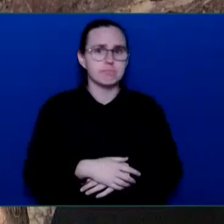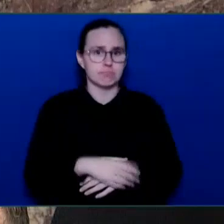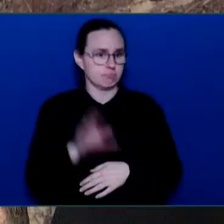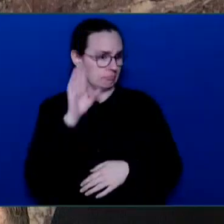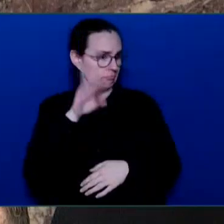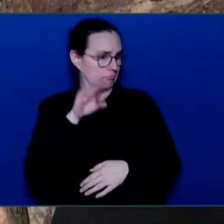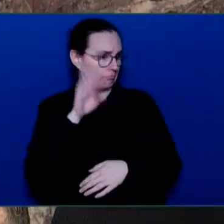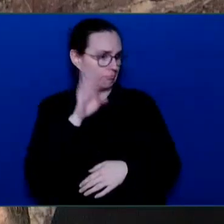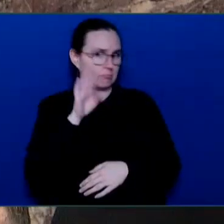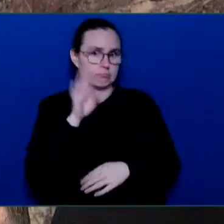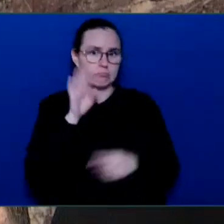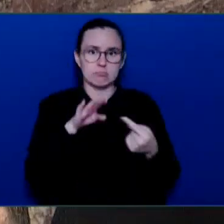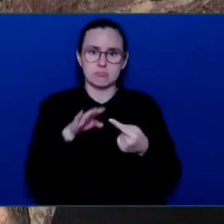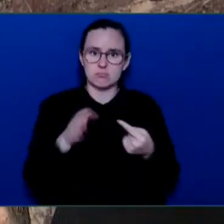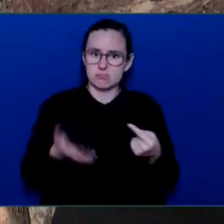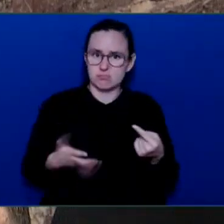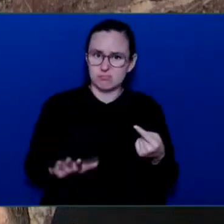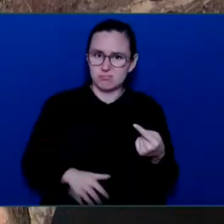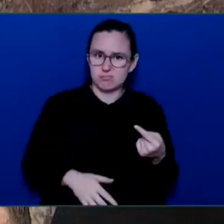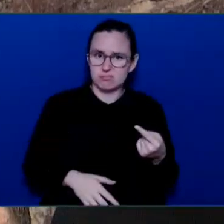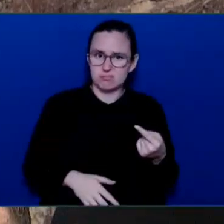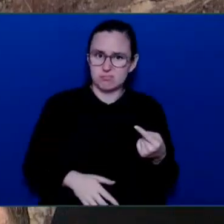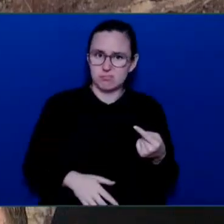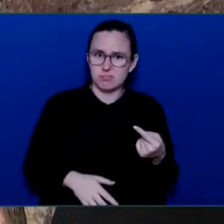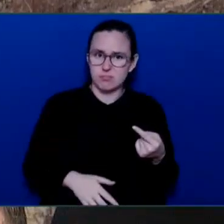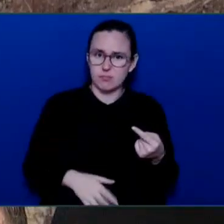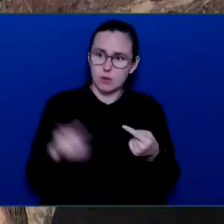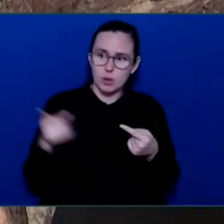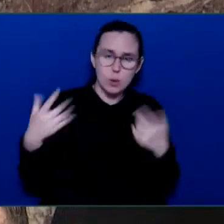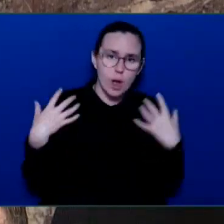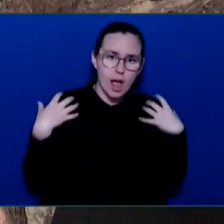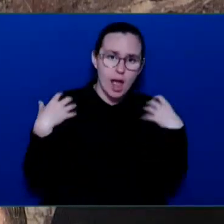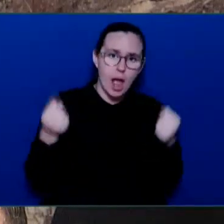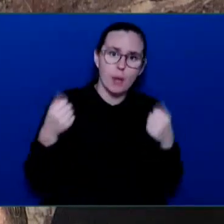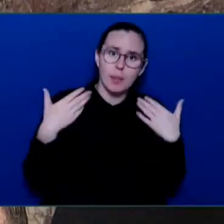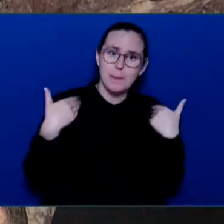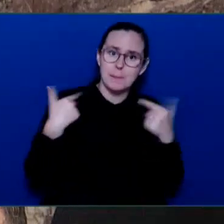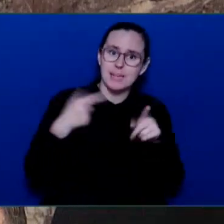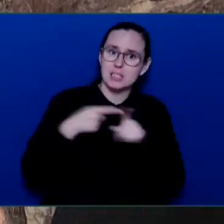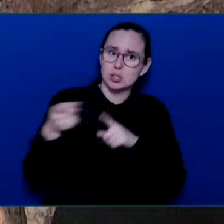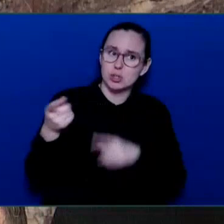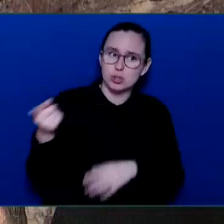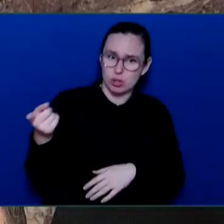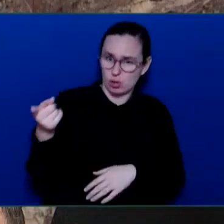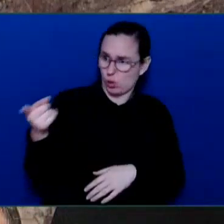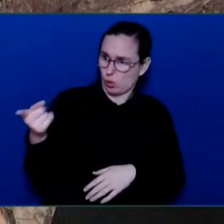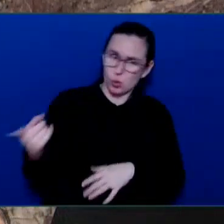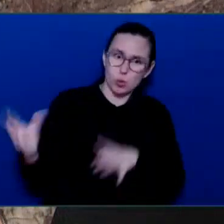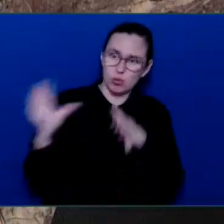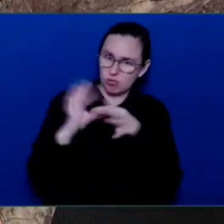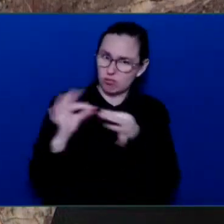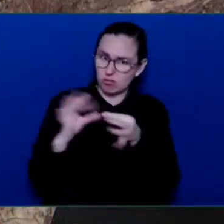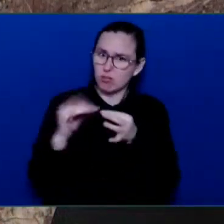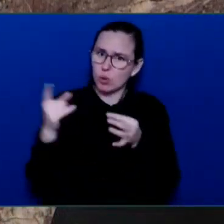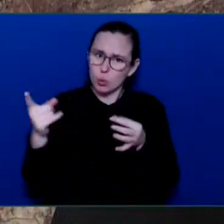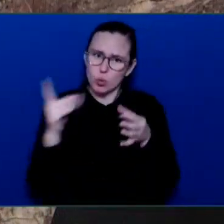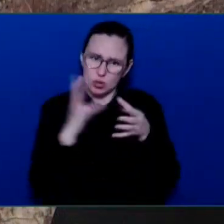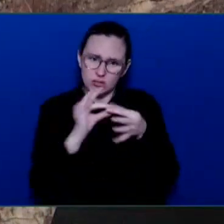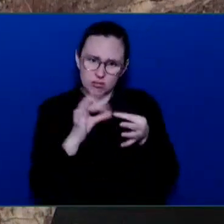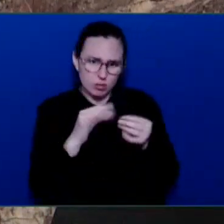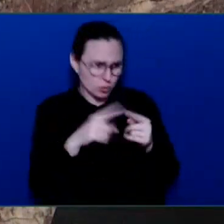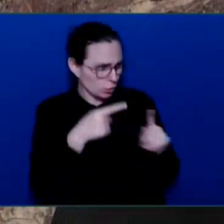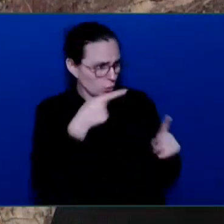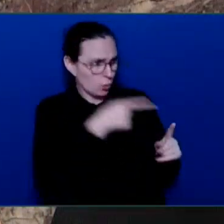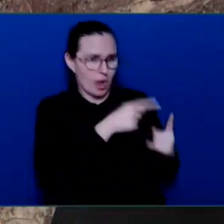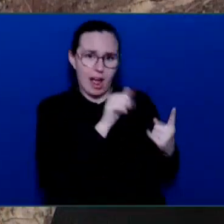today. He has a chance today to get up and speak directly to Kristen and Allison and hundreds of other cancer